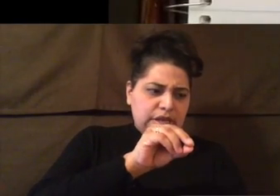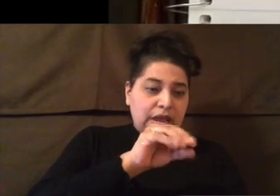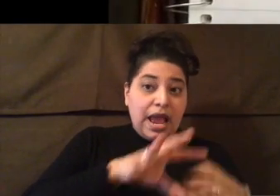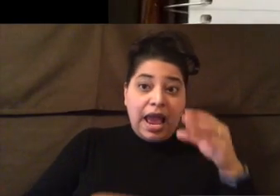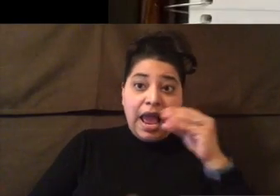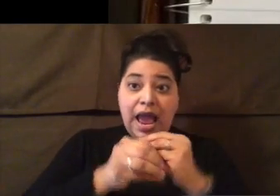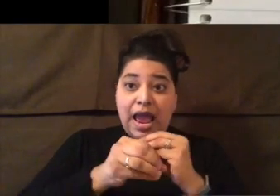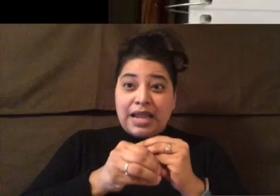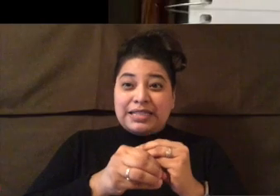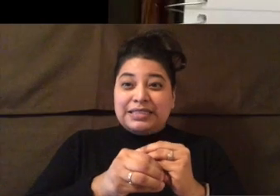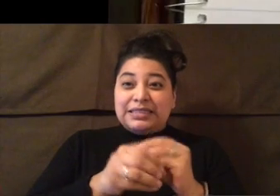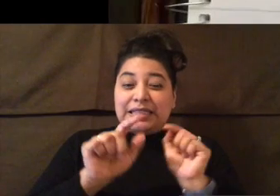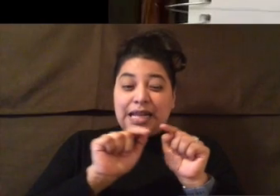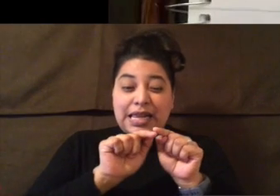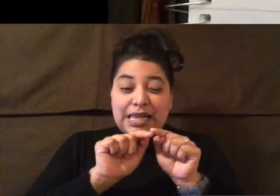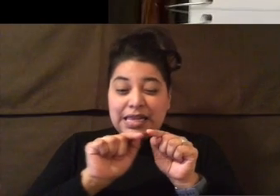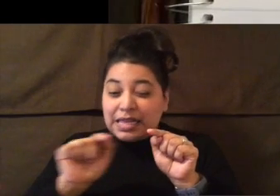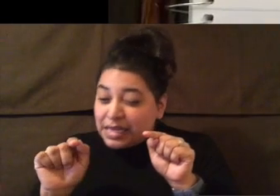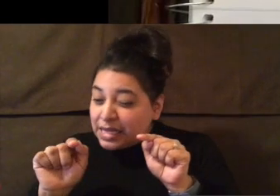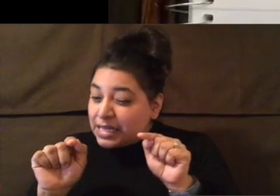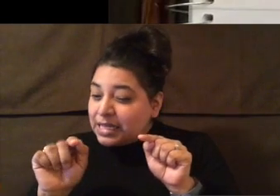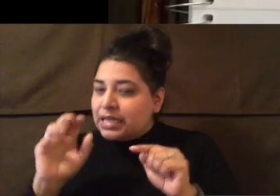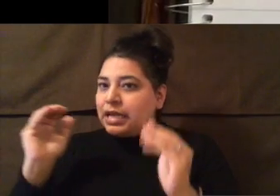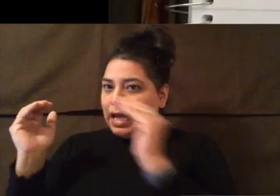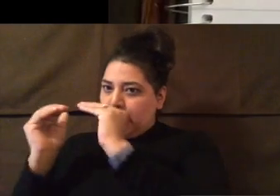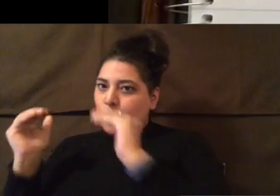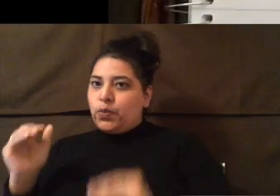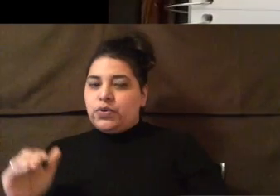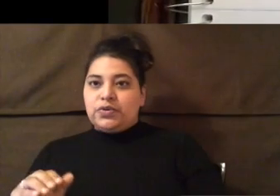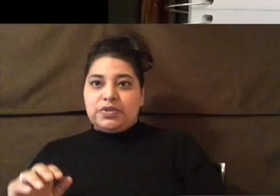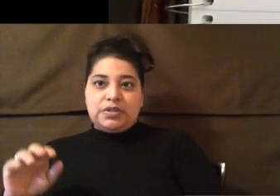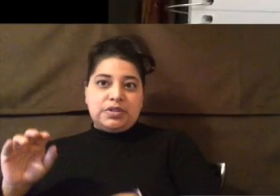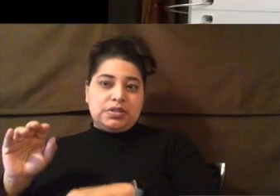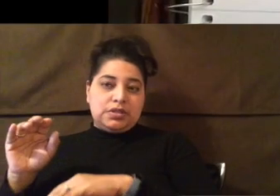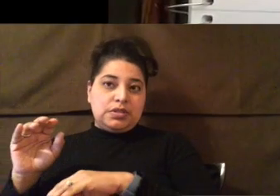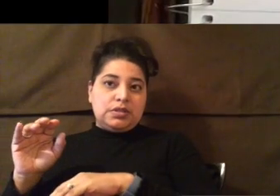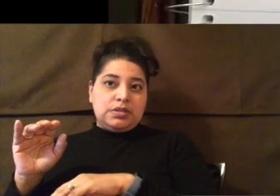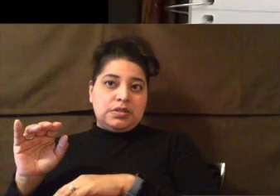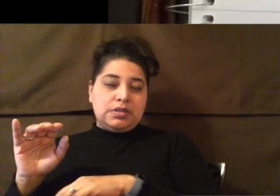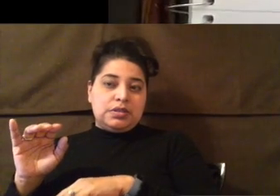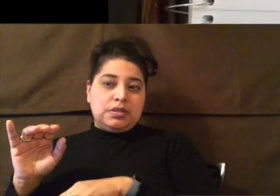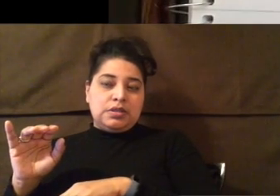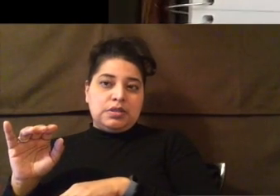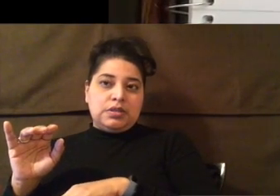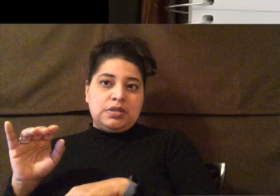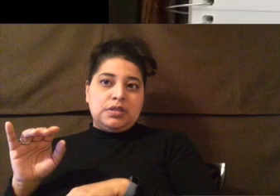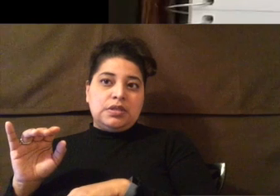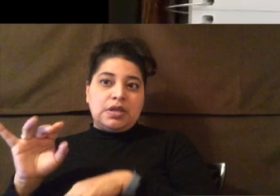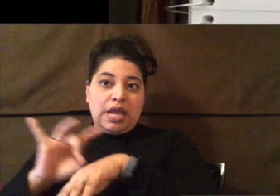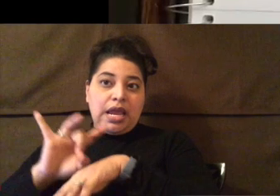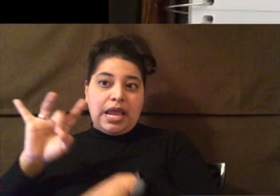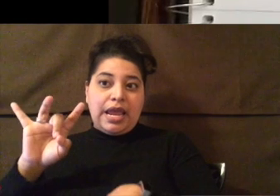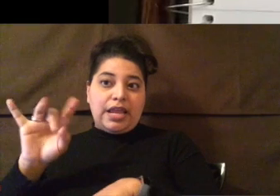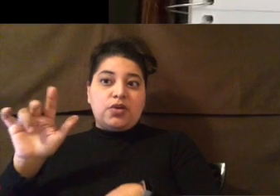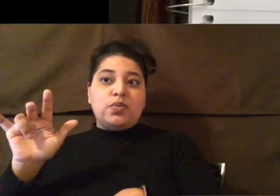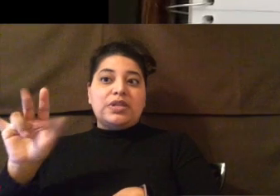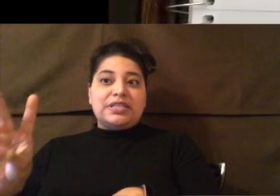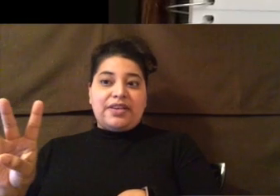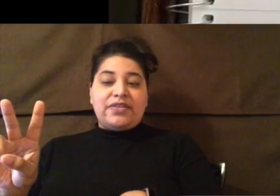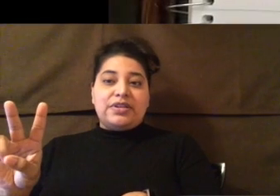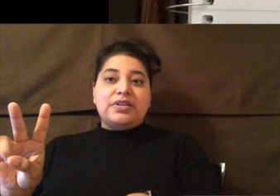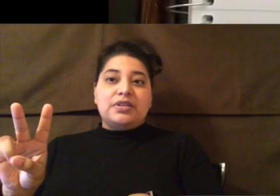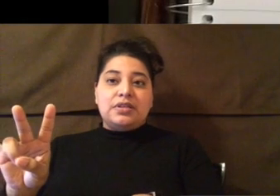6:30 plus some amount of time is going to give me my end time